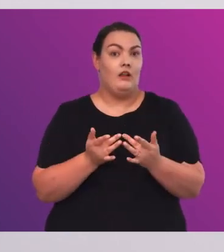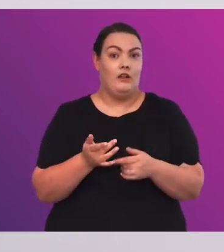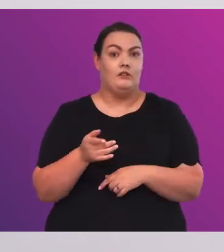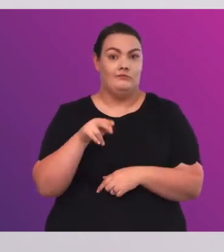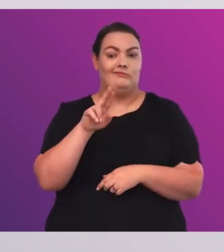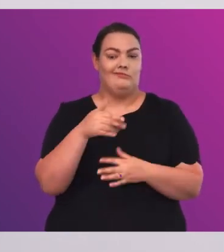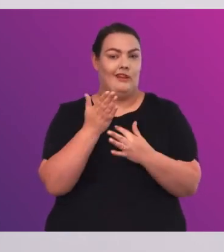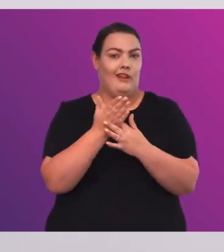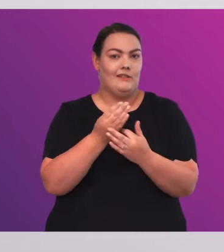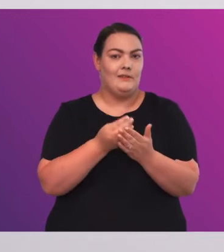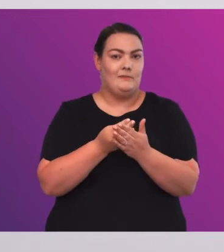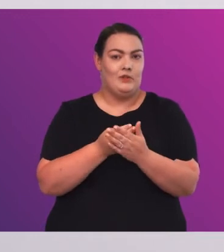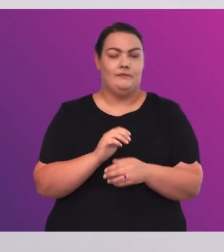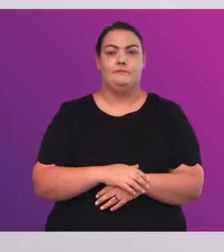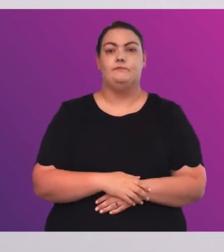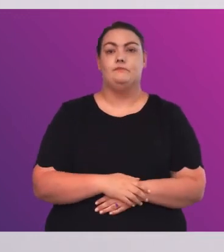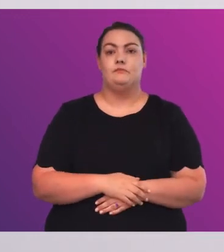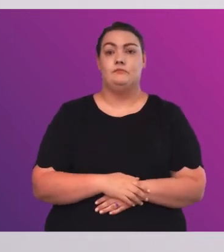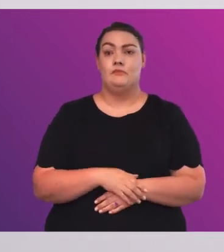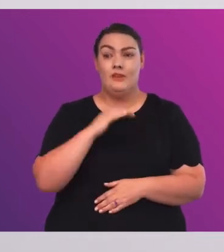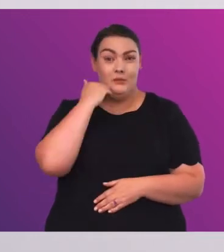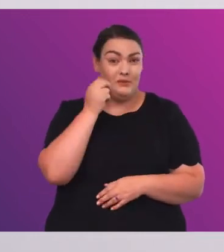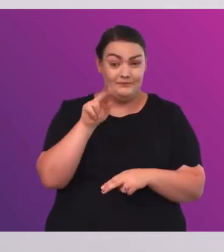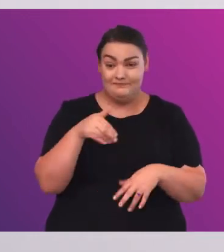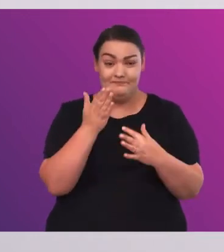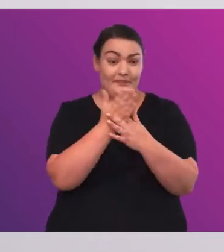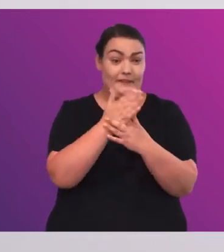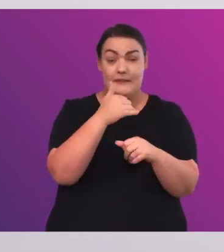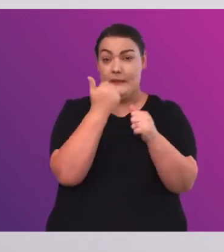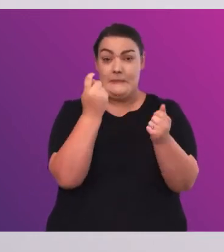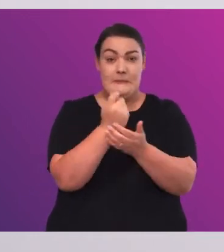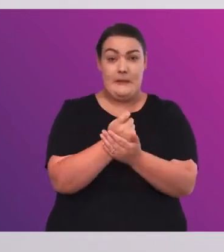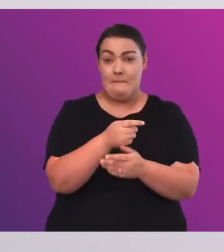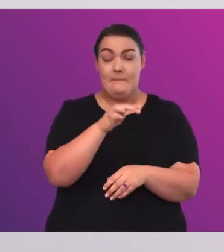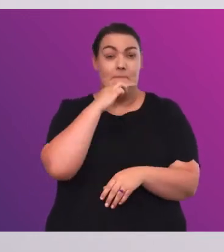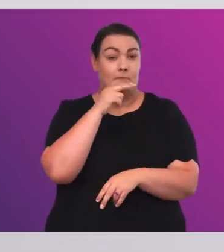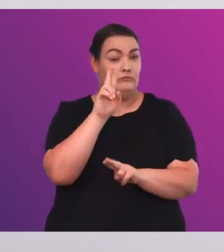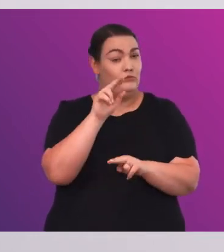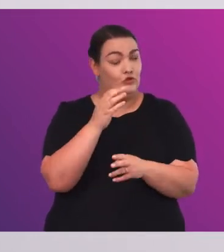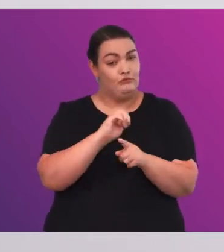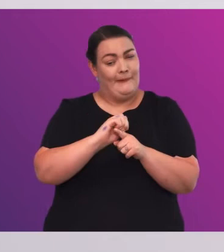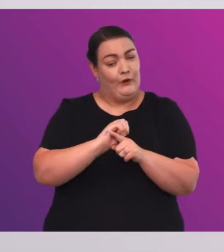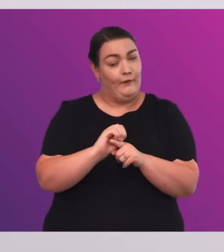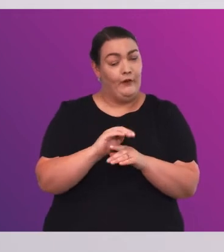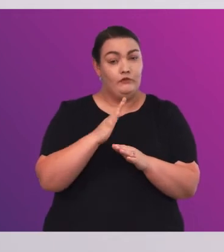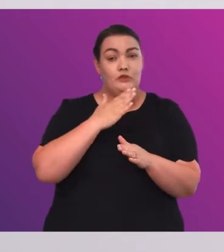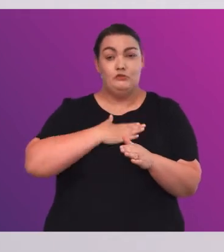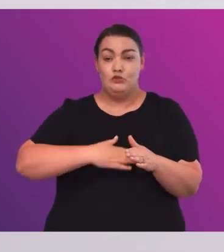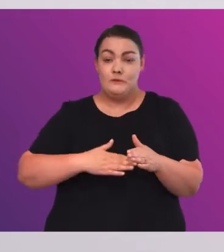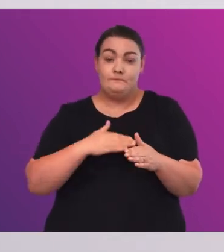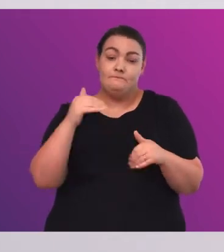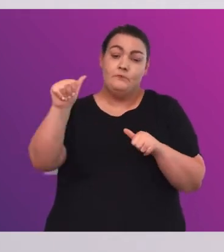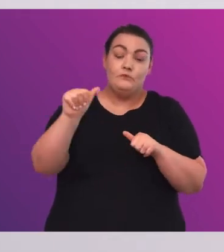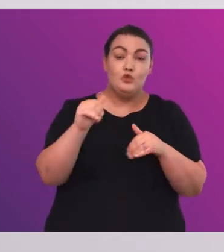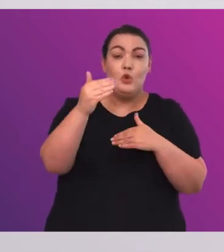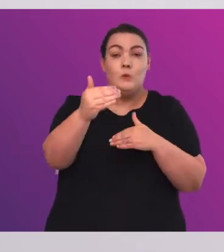Because you can access money from your current account at any time, it is only a good idea to leave enough money for the things you may want